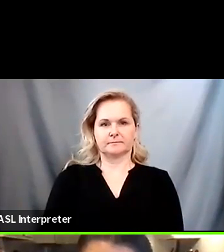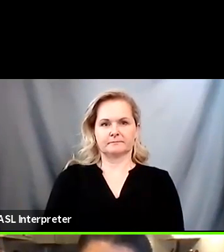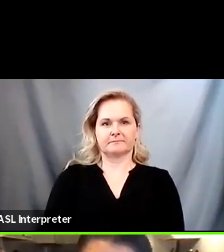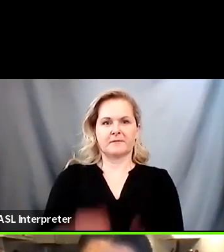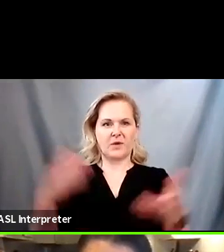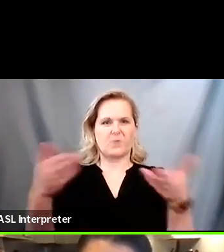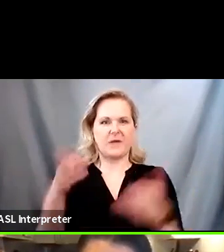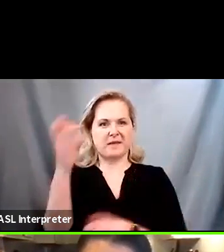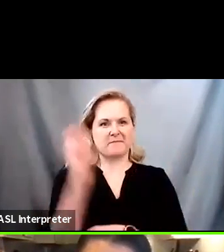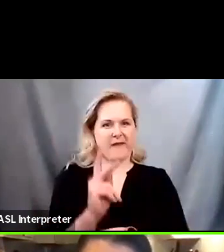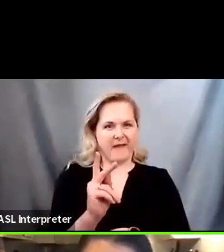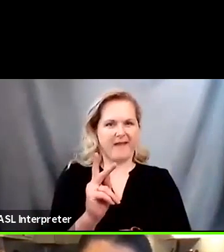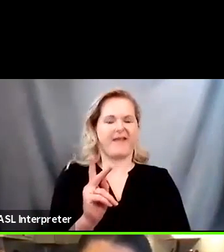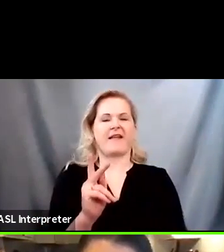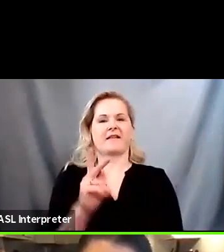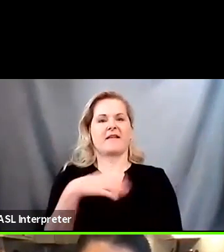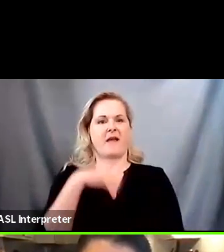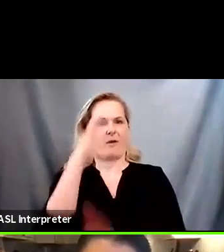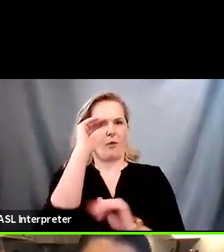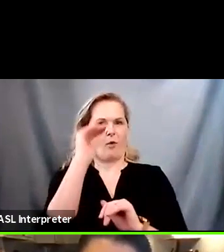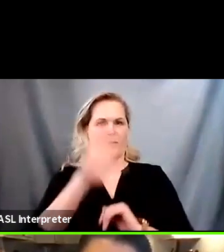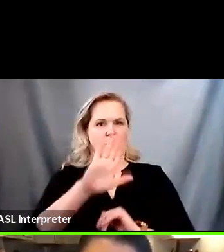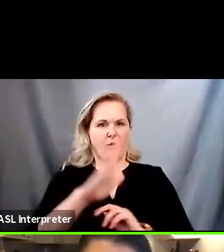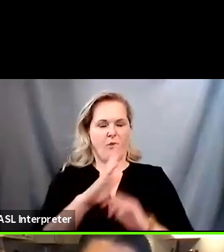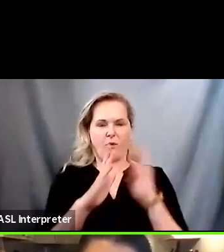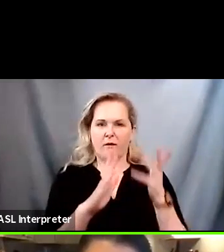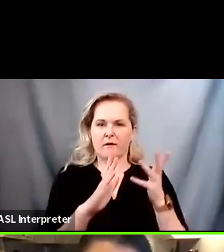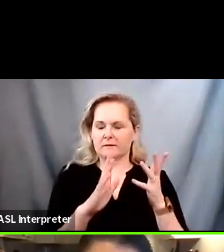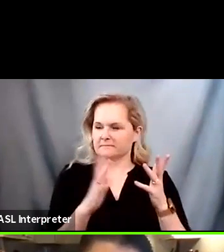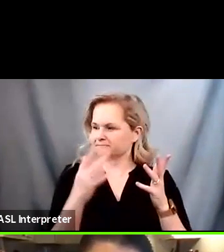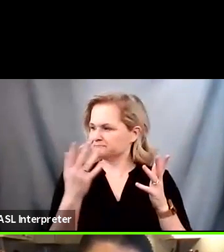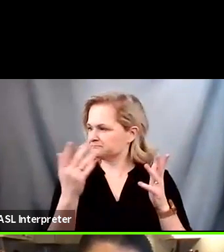Welcome back, everyone. I hope you had a very